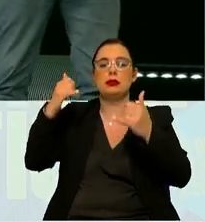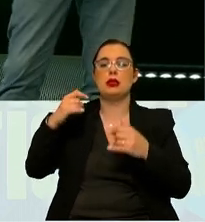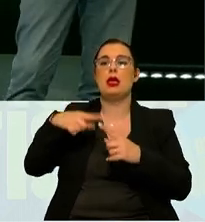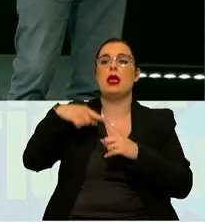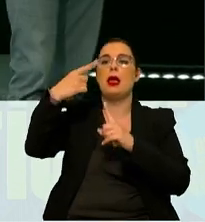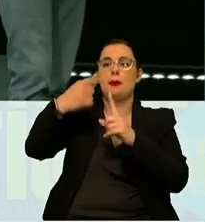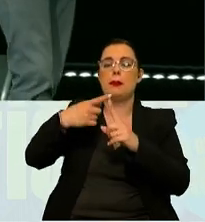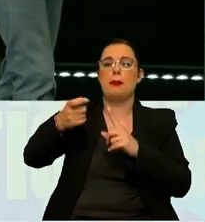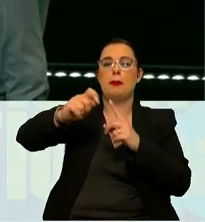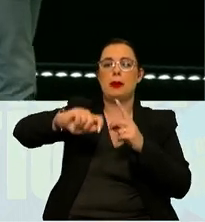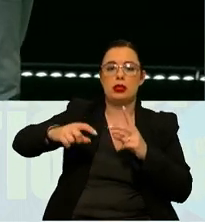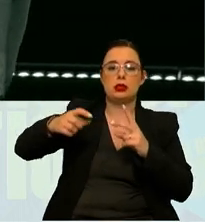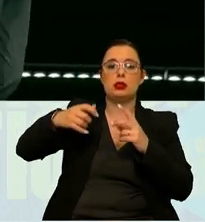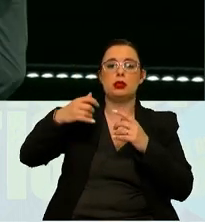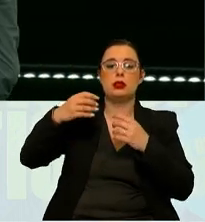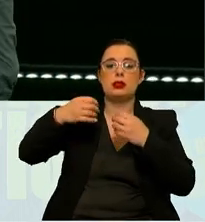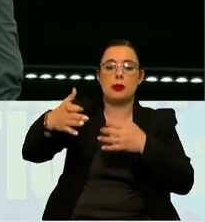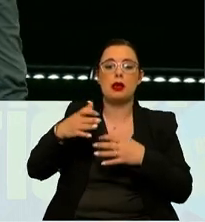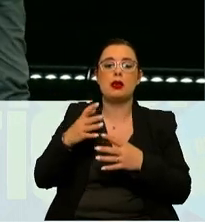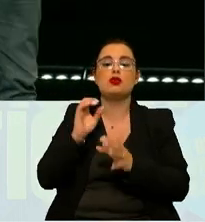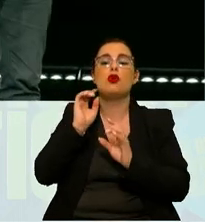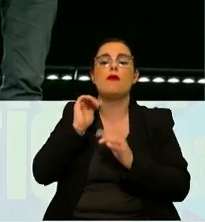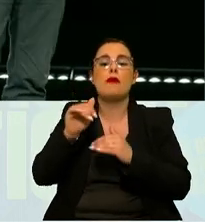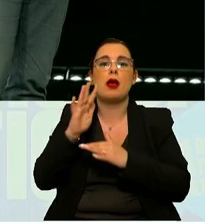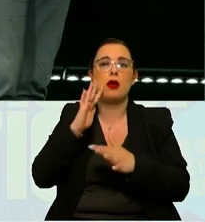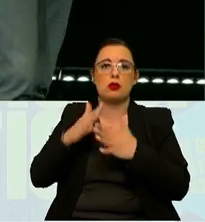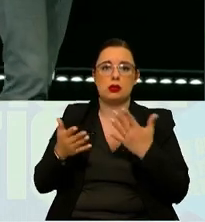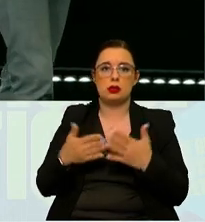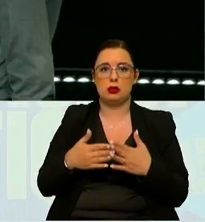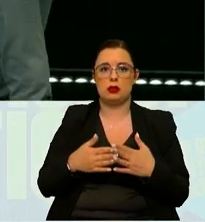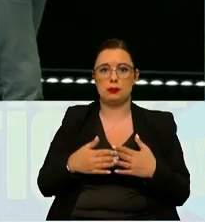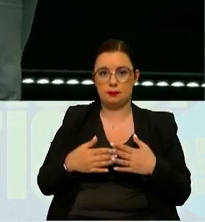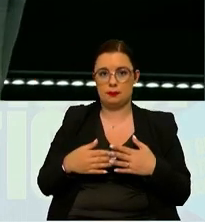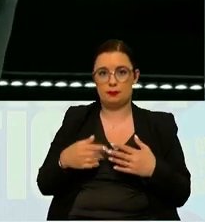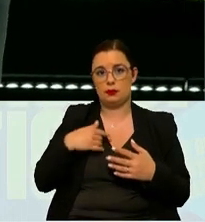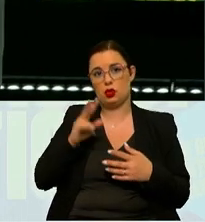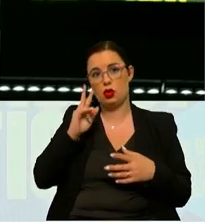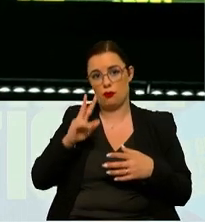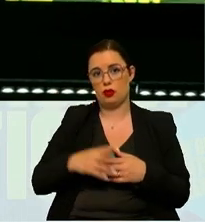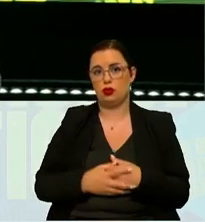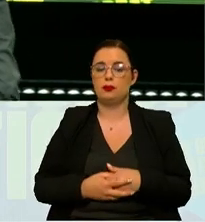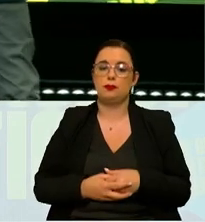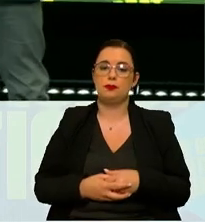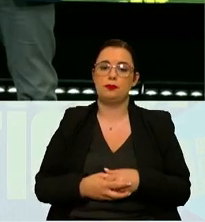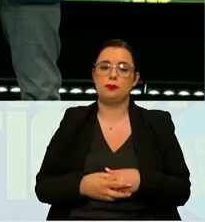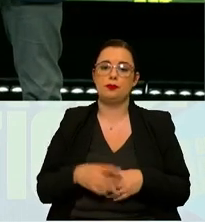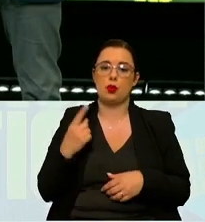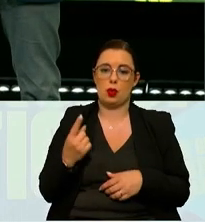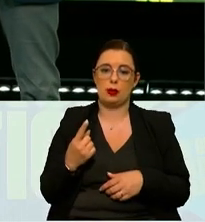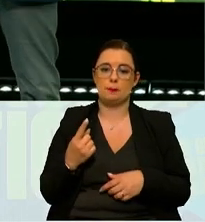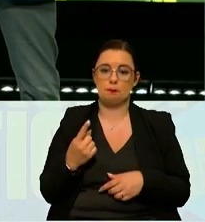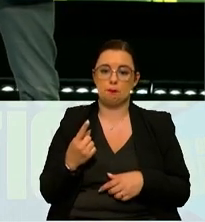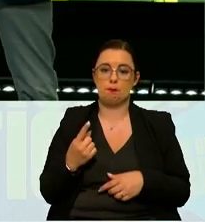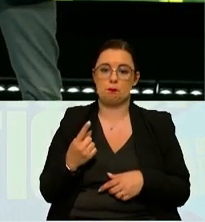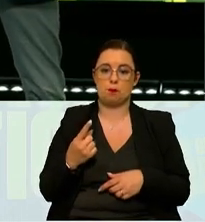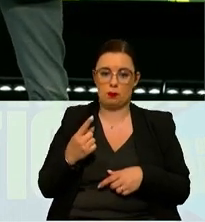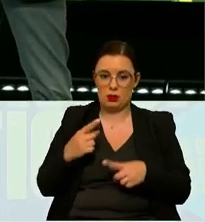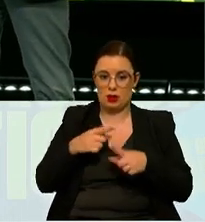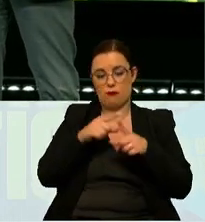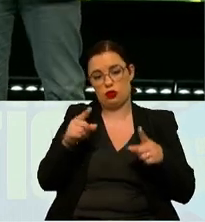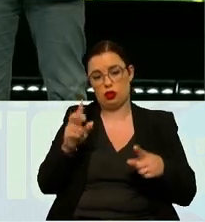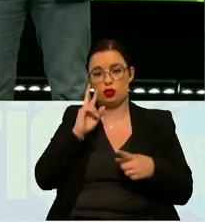next months, what is ahead of us? I see three main pillars there. One is that we need to be both